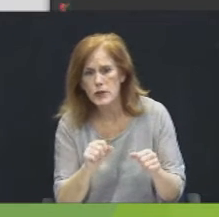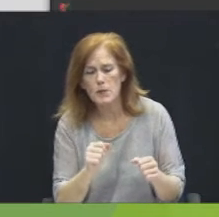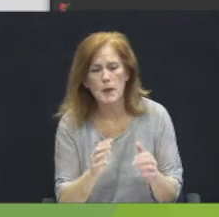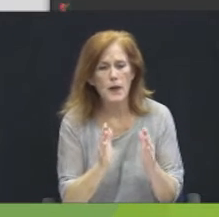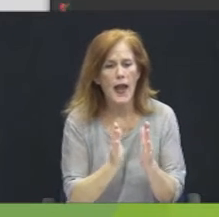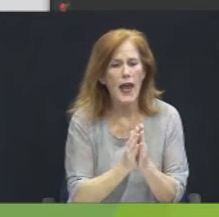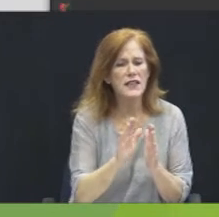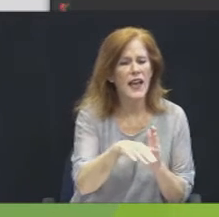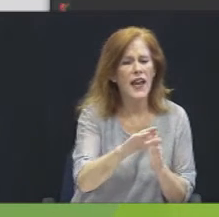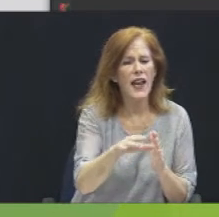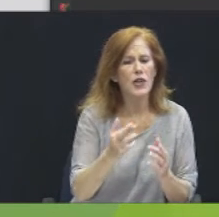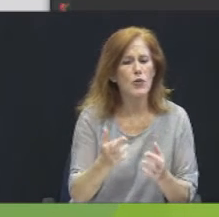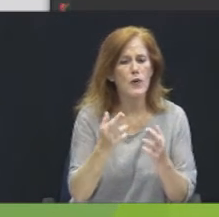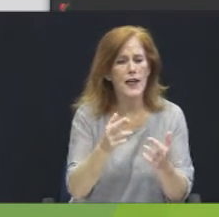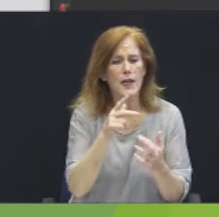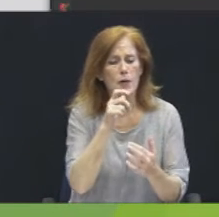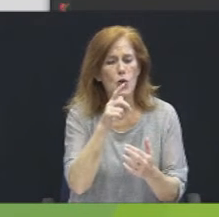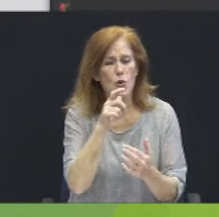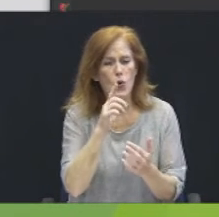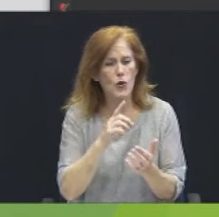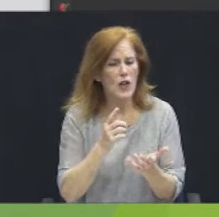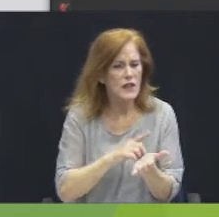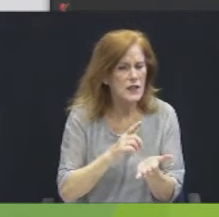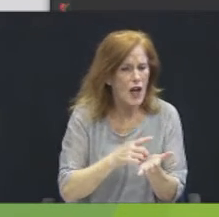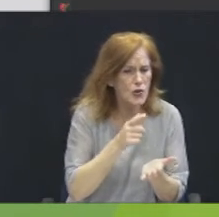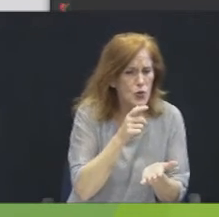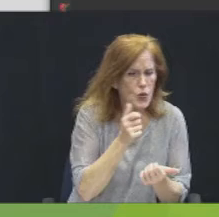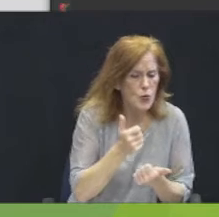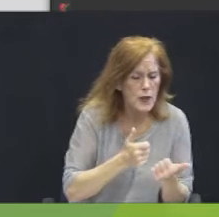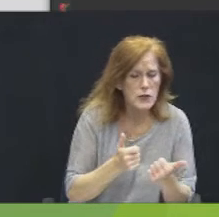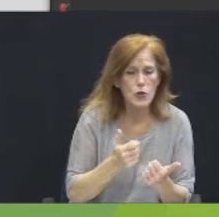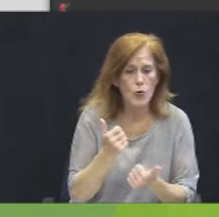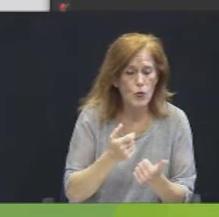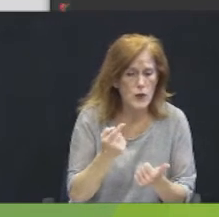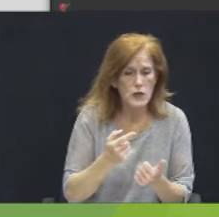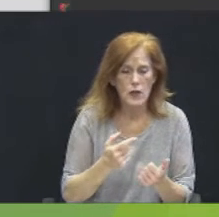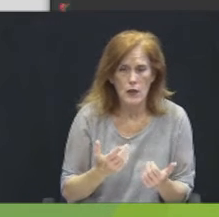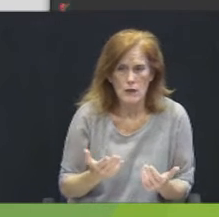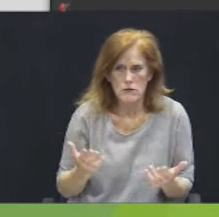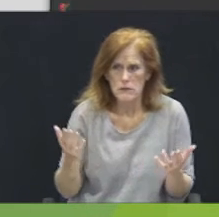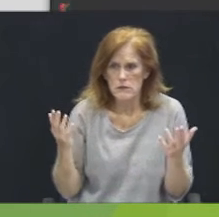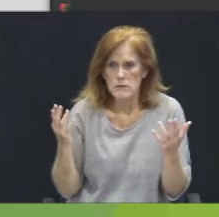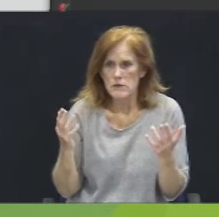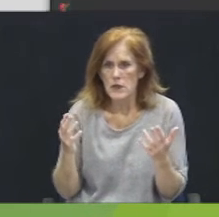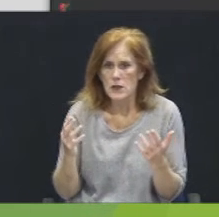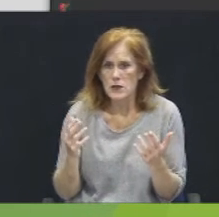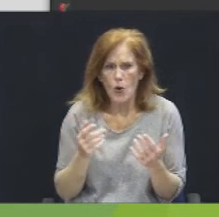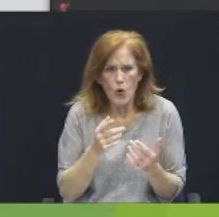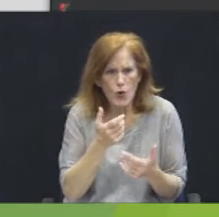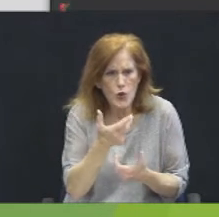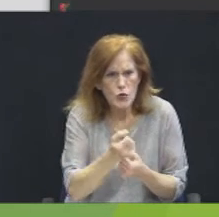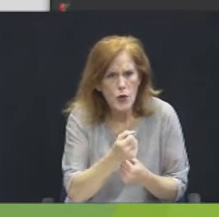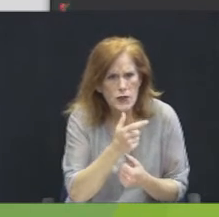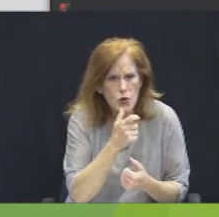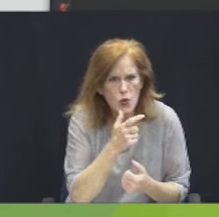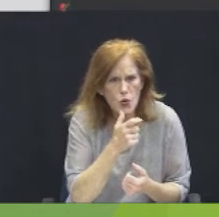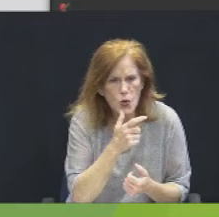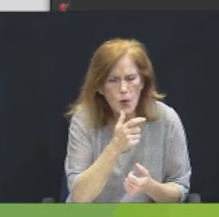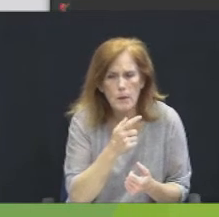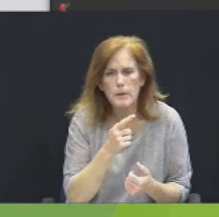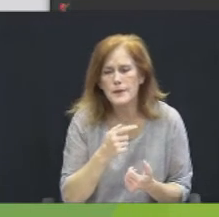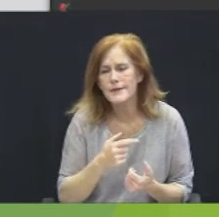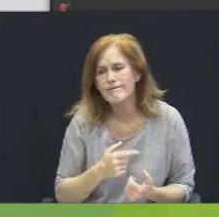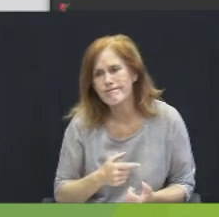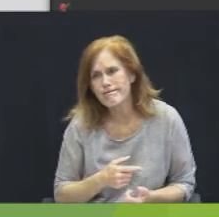who do you recommend as a doctor? Who do you recommend in this area? Who do you trust? And so there